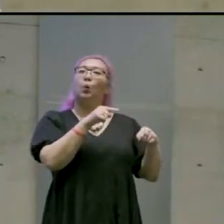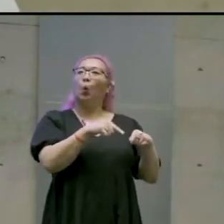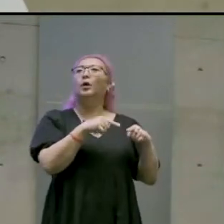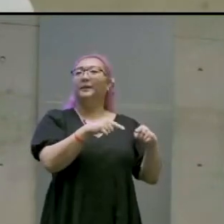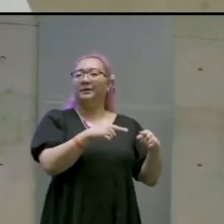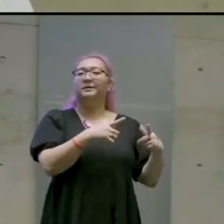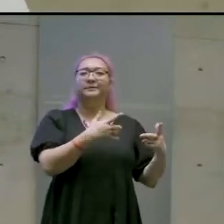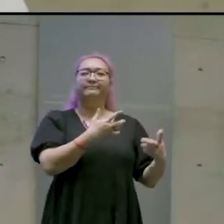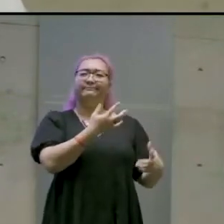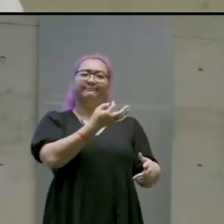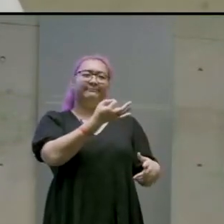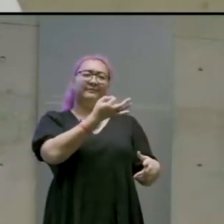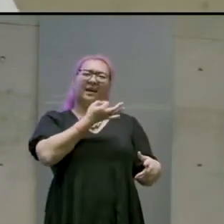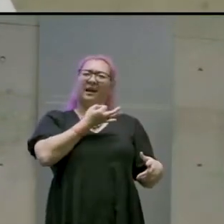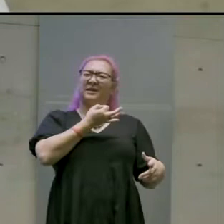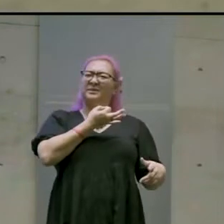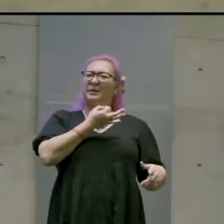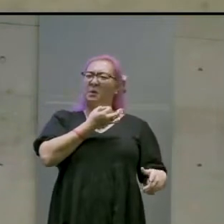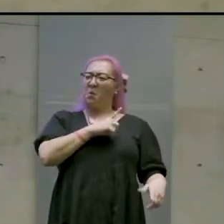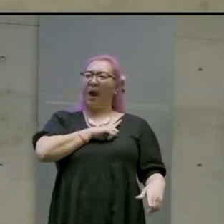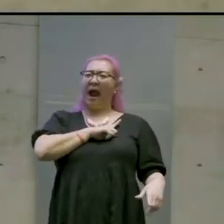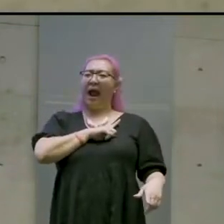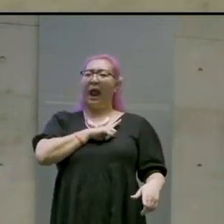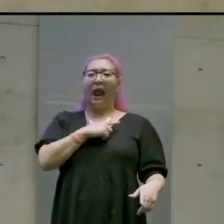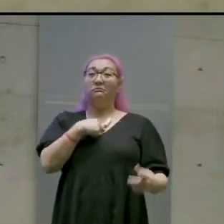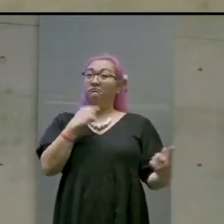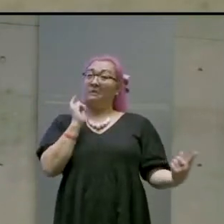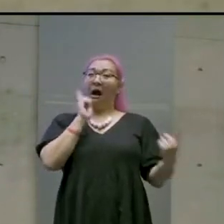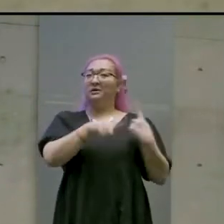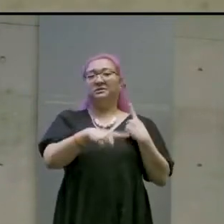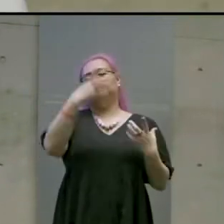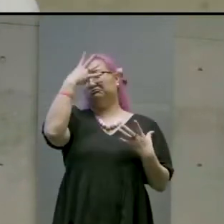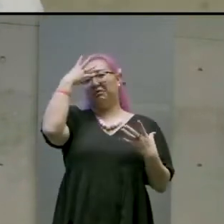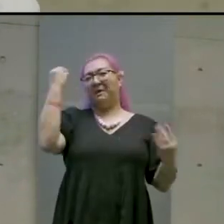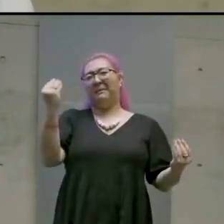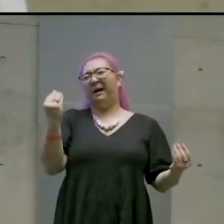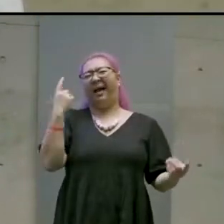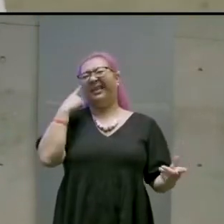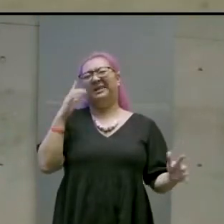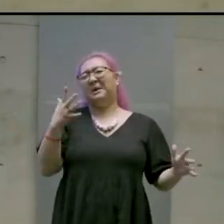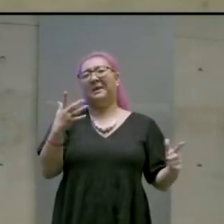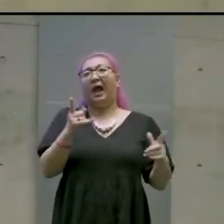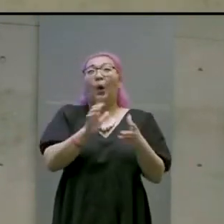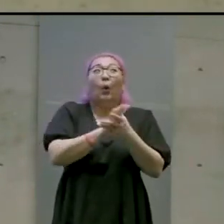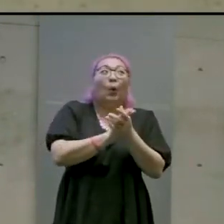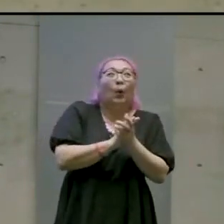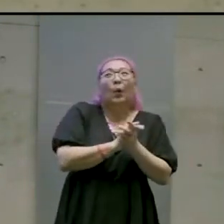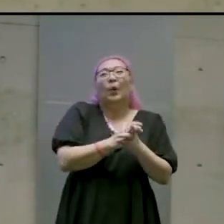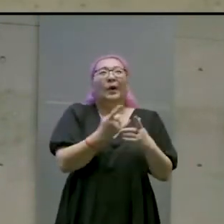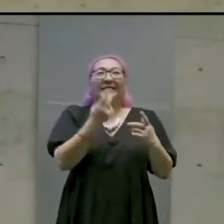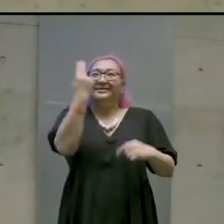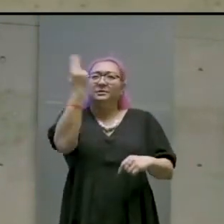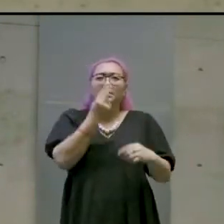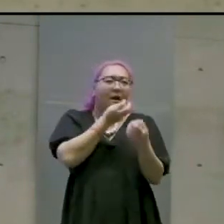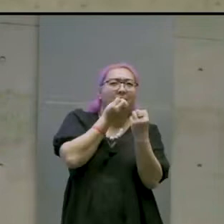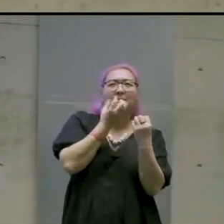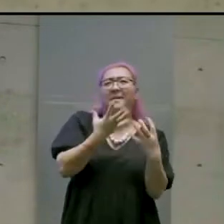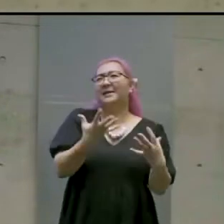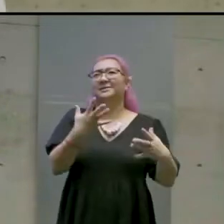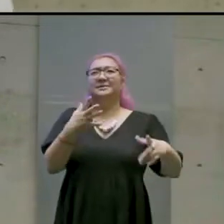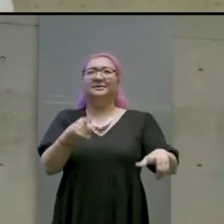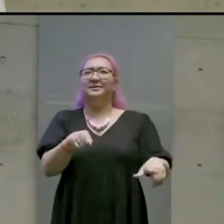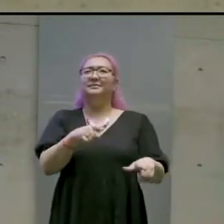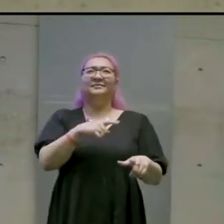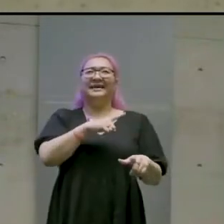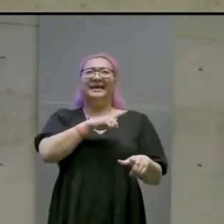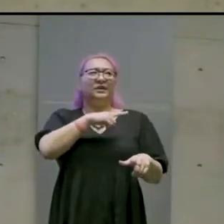And I don't exactly remember what I said, but it was probably along the lines of, oh, the Society of the Senses was amazing, and this quest line and that